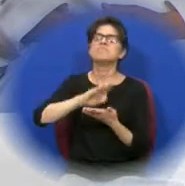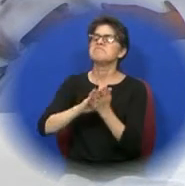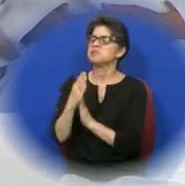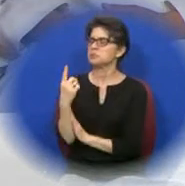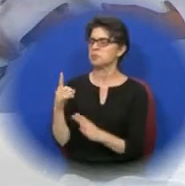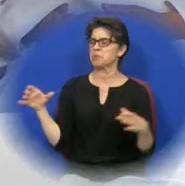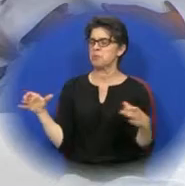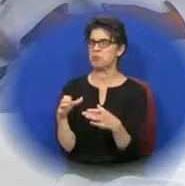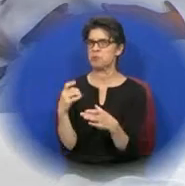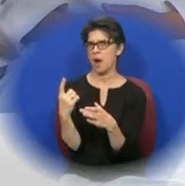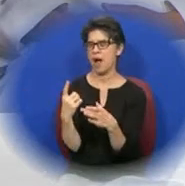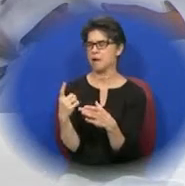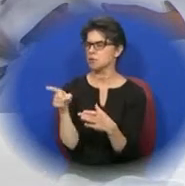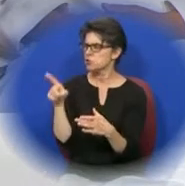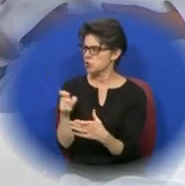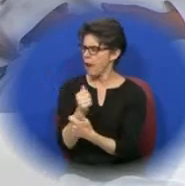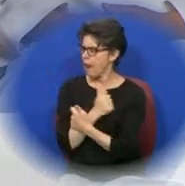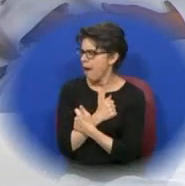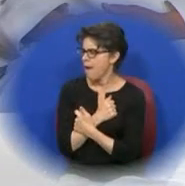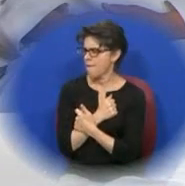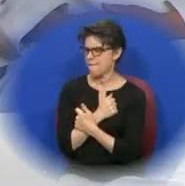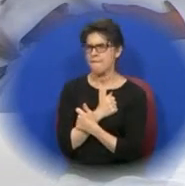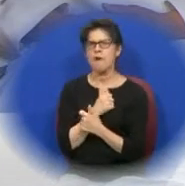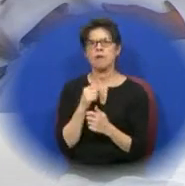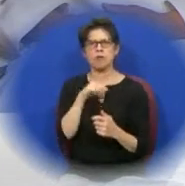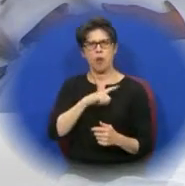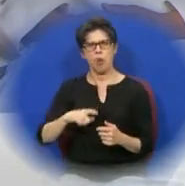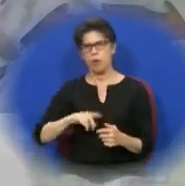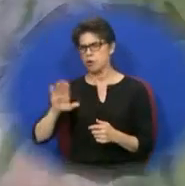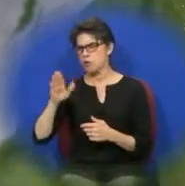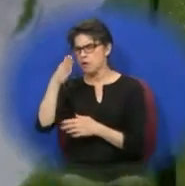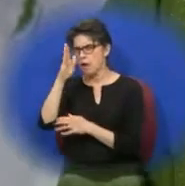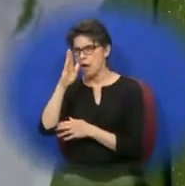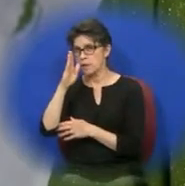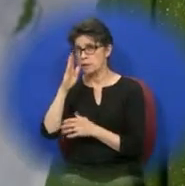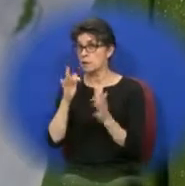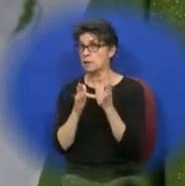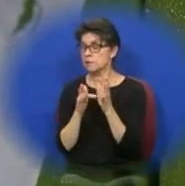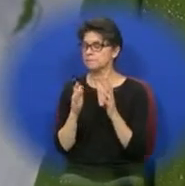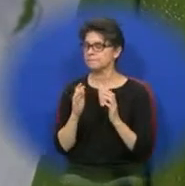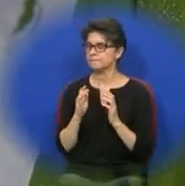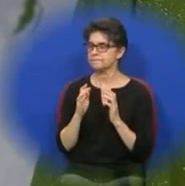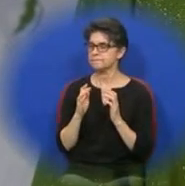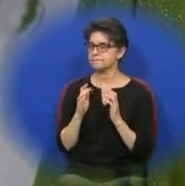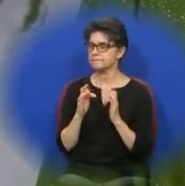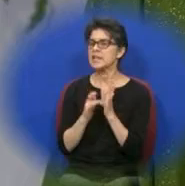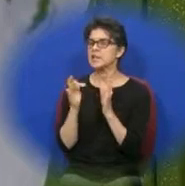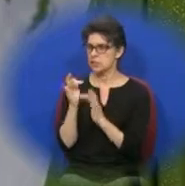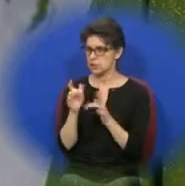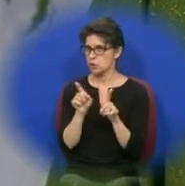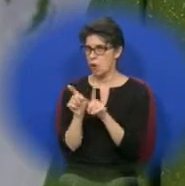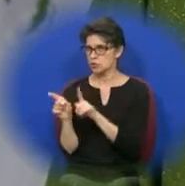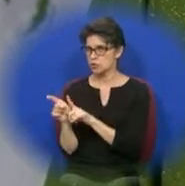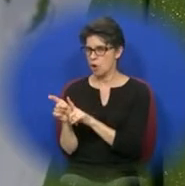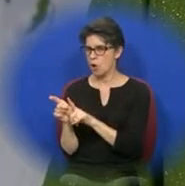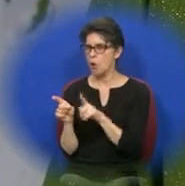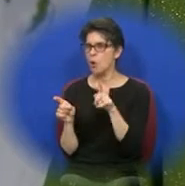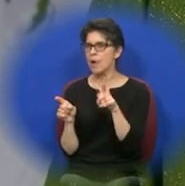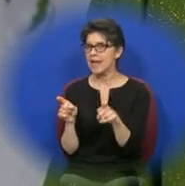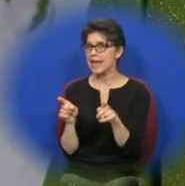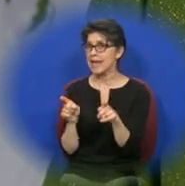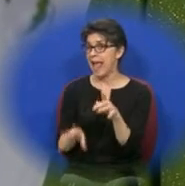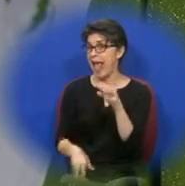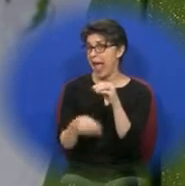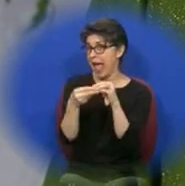whole strength." And that would go on in that reality. And it was Jesus then who also attached from the Mosaic law that you will also love